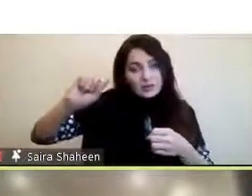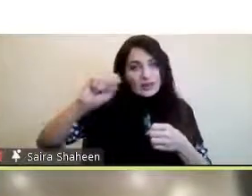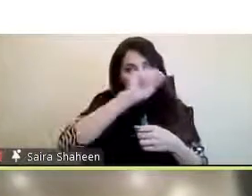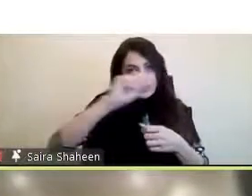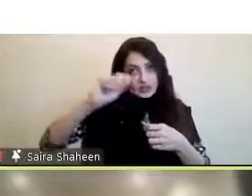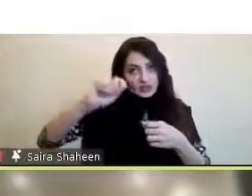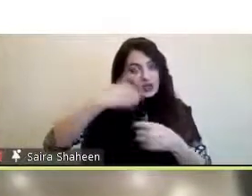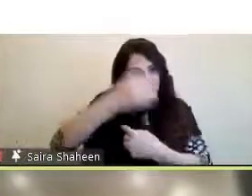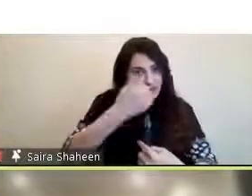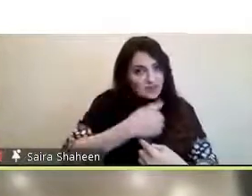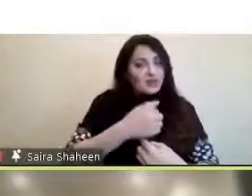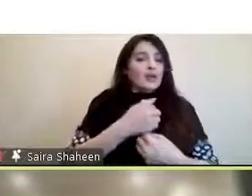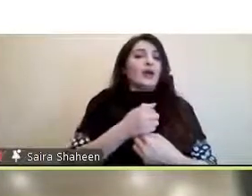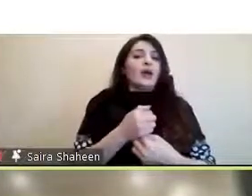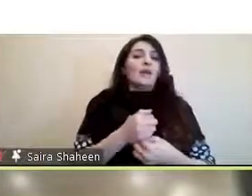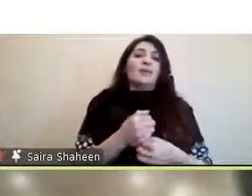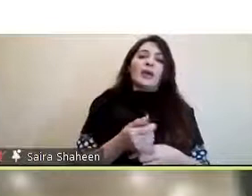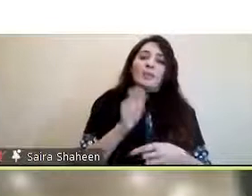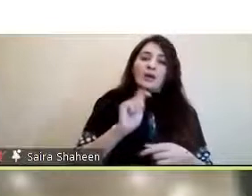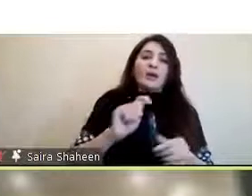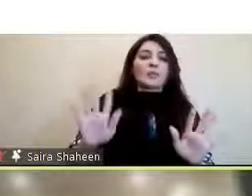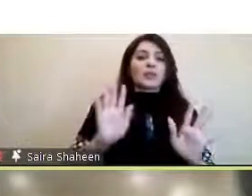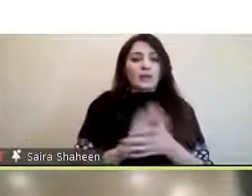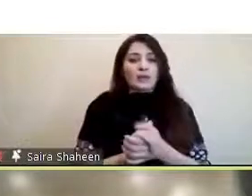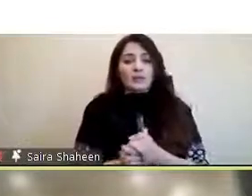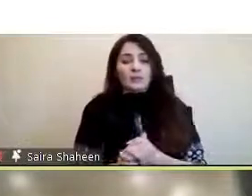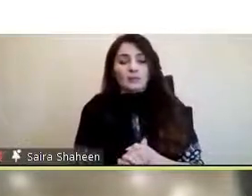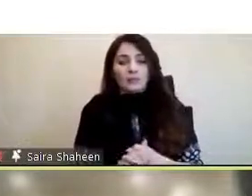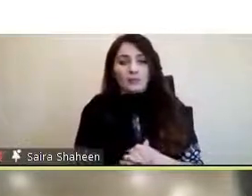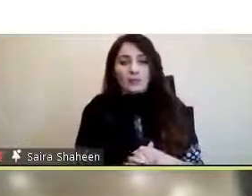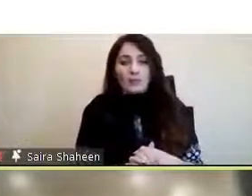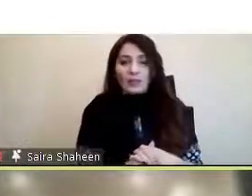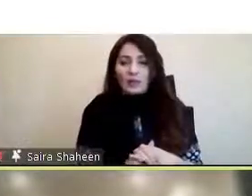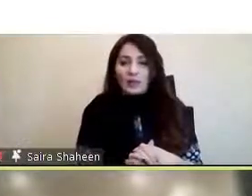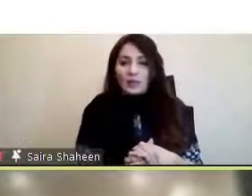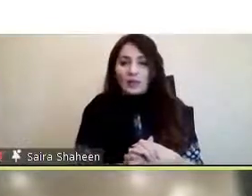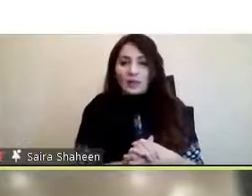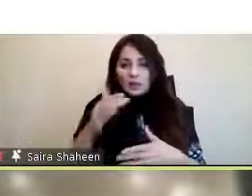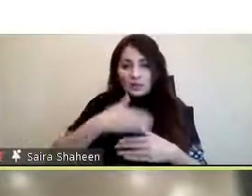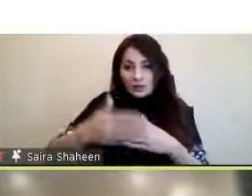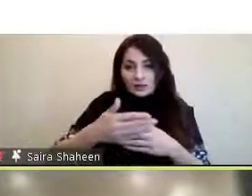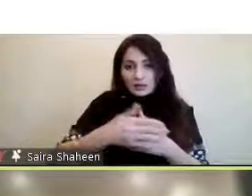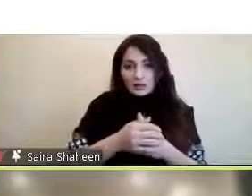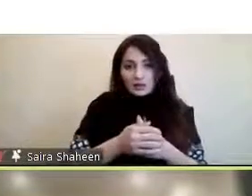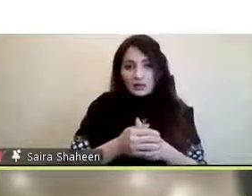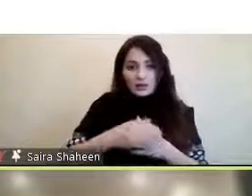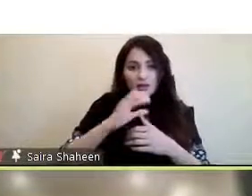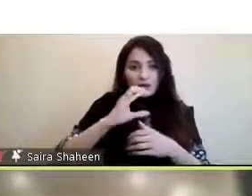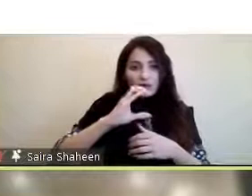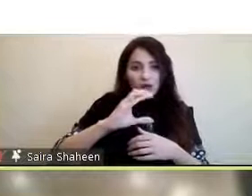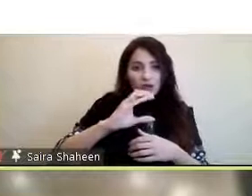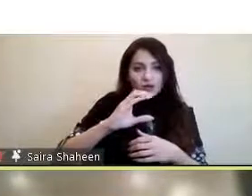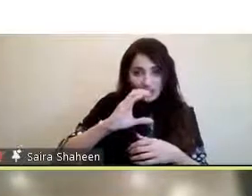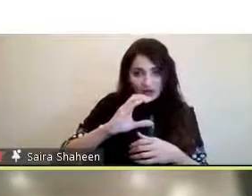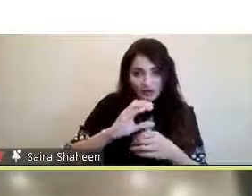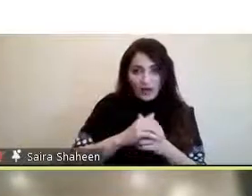visual disabilities, among his various achievements in this space. Next, we have Charita Ratvata.